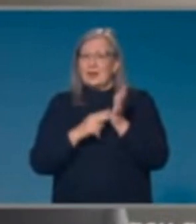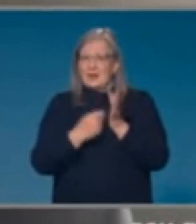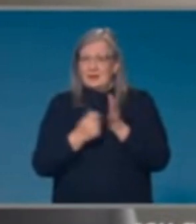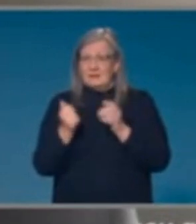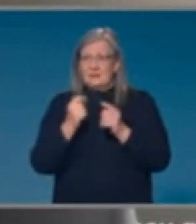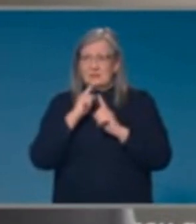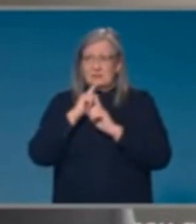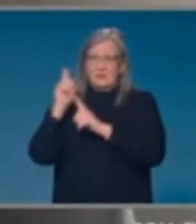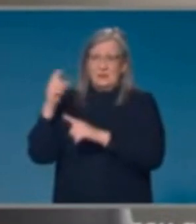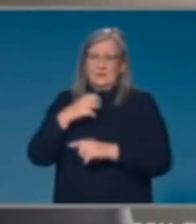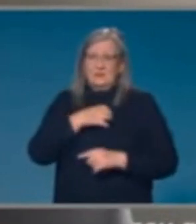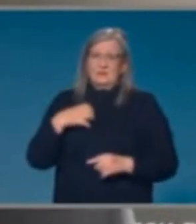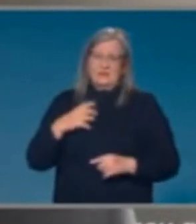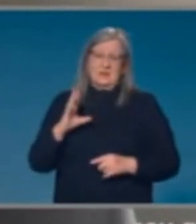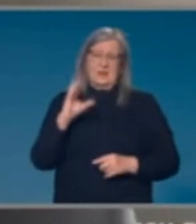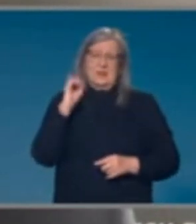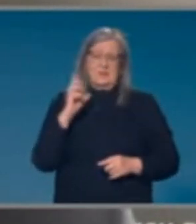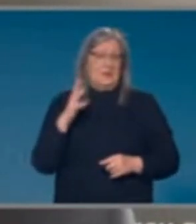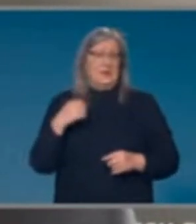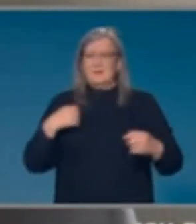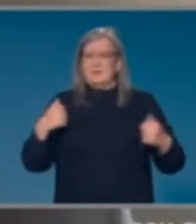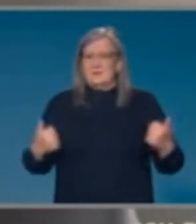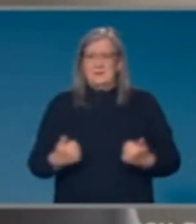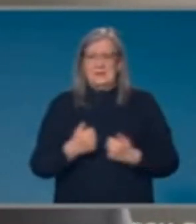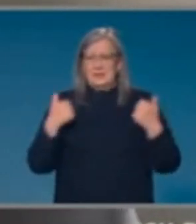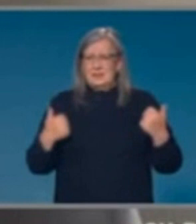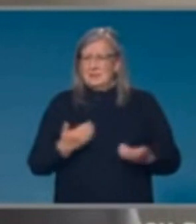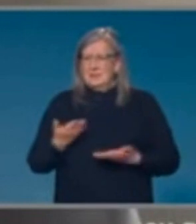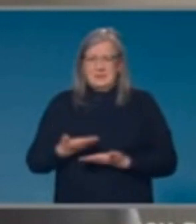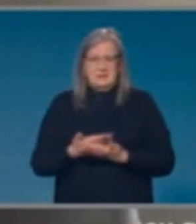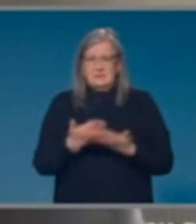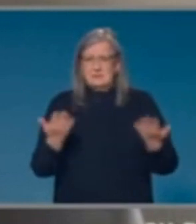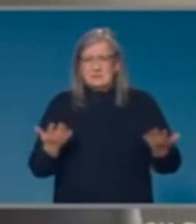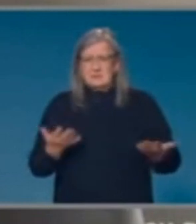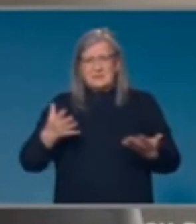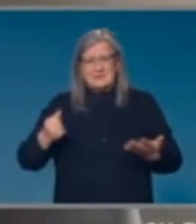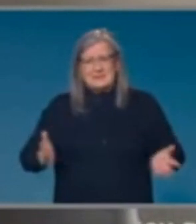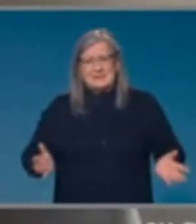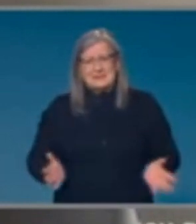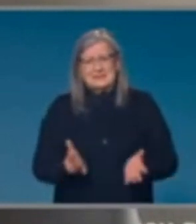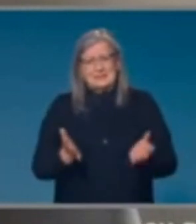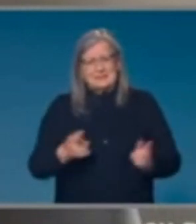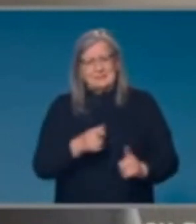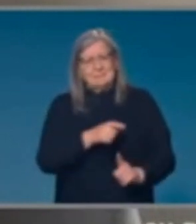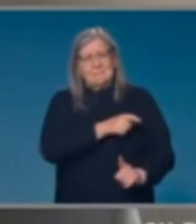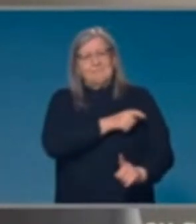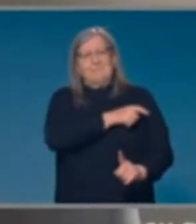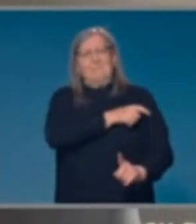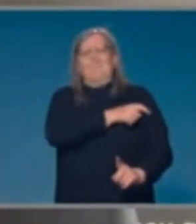is a question on confidence and uptake. And so we're working in those communities. In some cases, it's house to